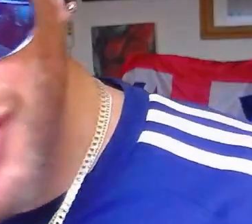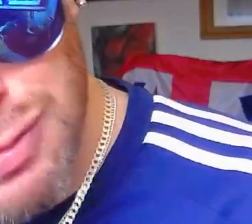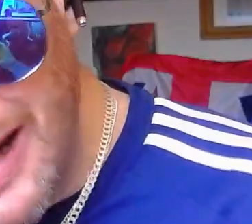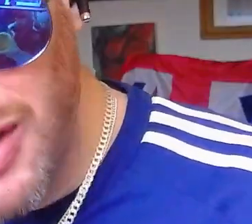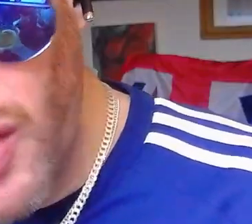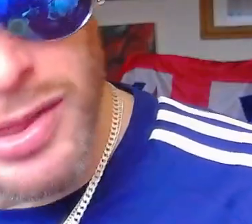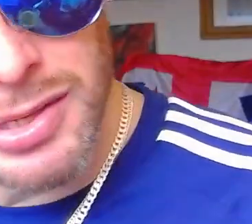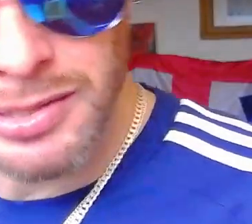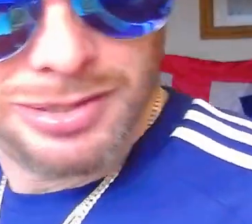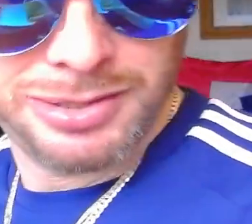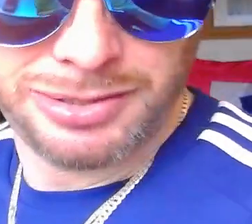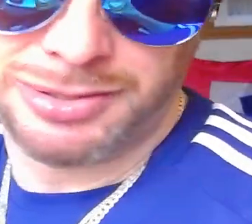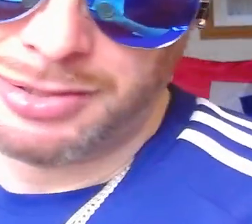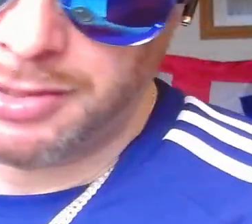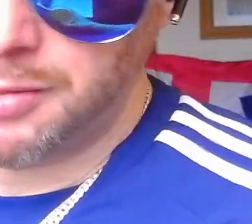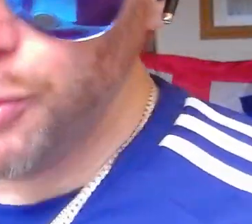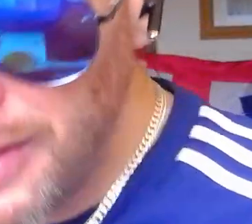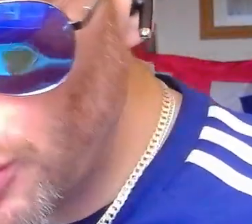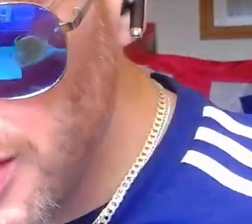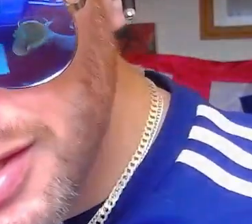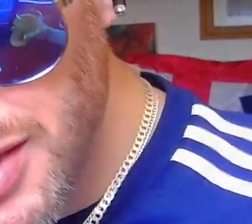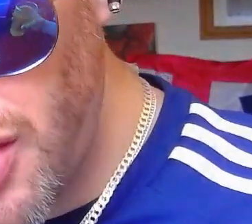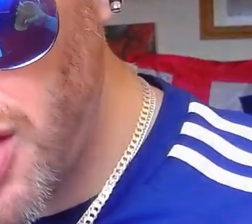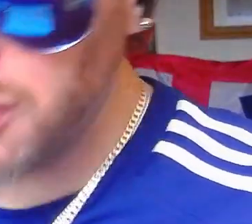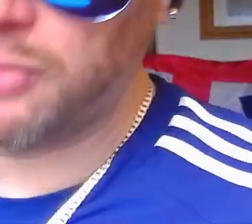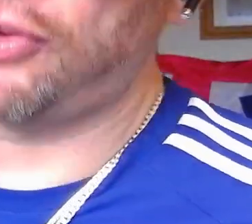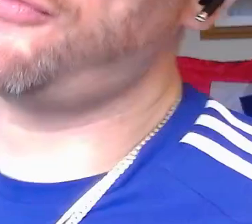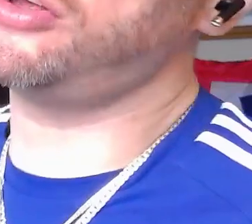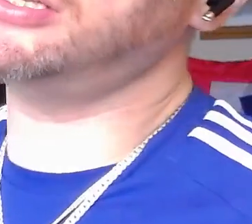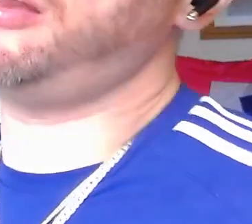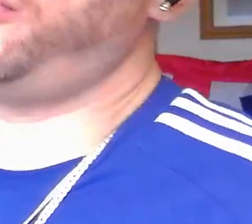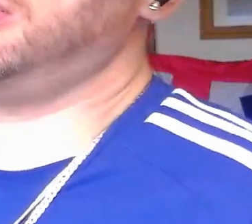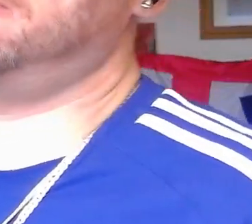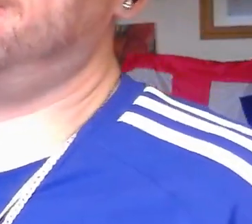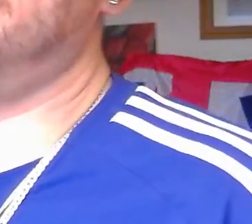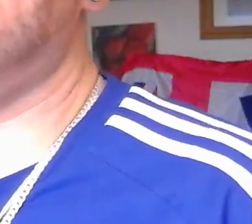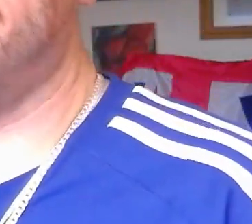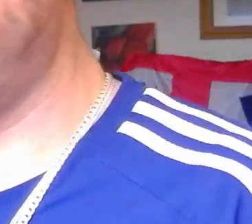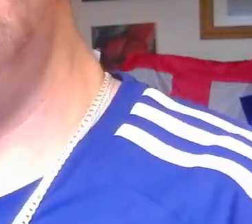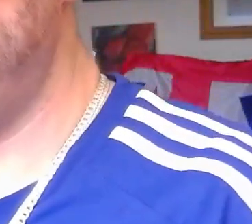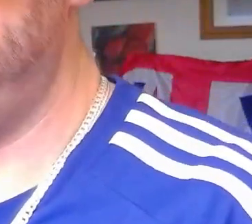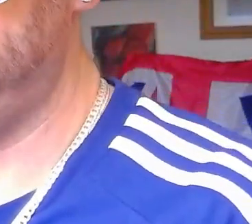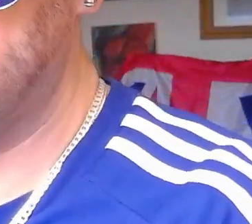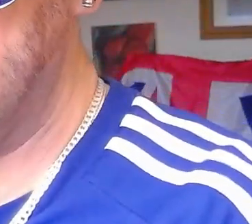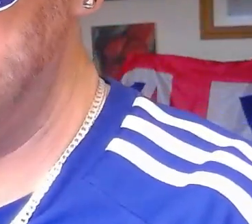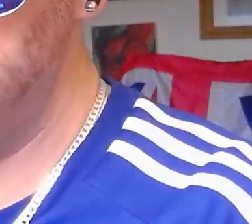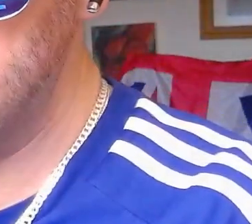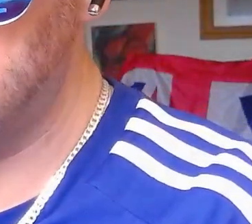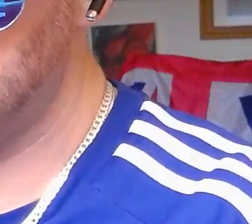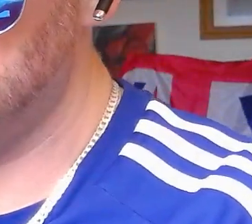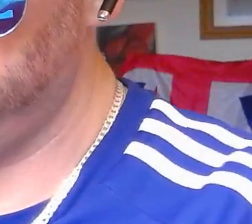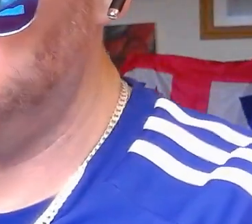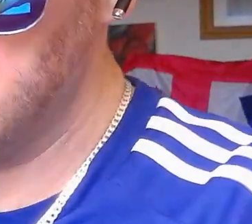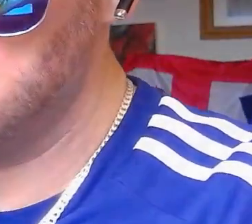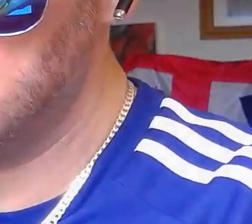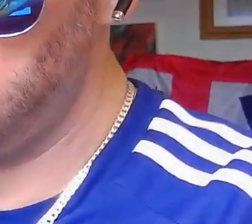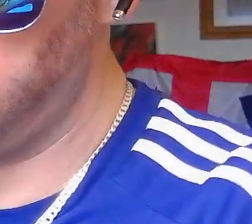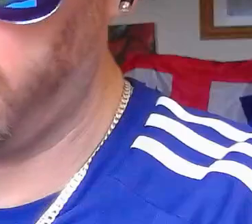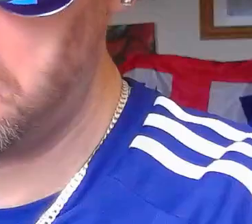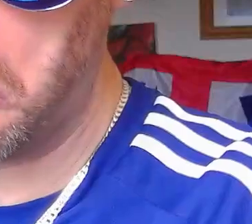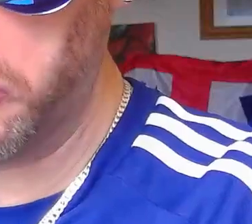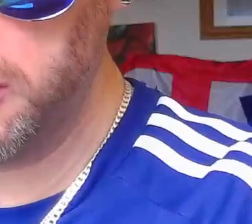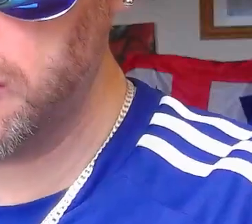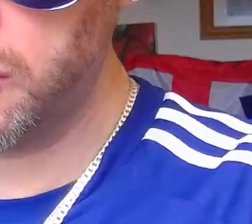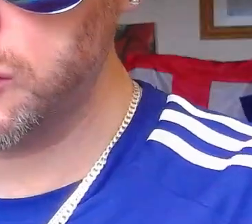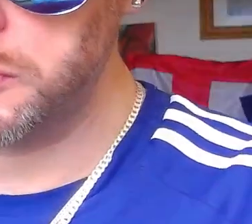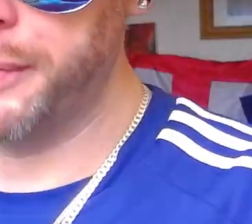dude, just one god. No millions of gods for fucking every day of the week. Like myself, I've